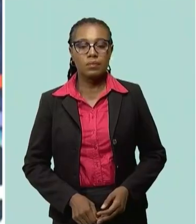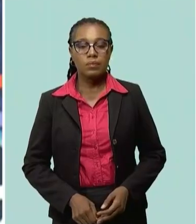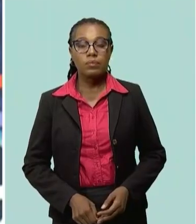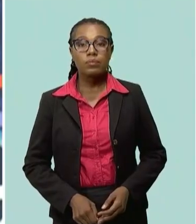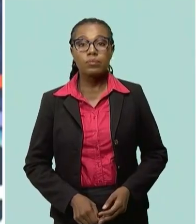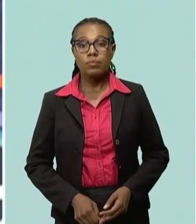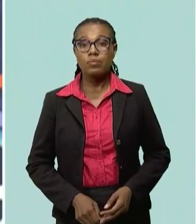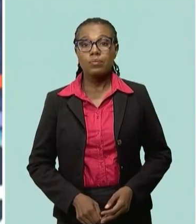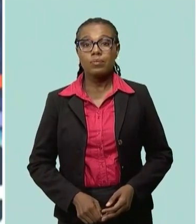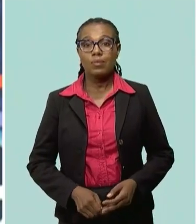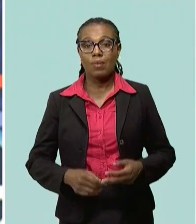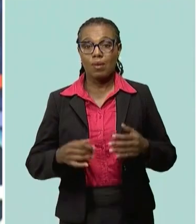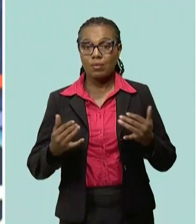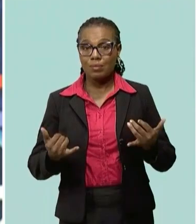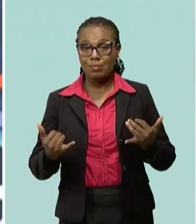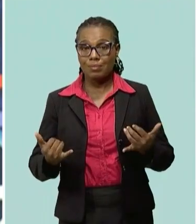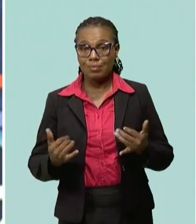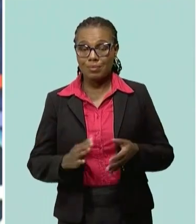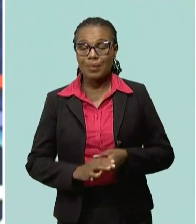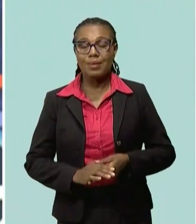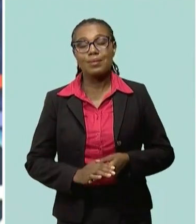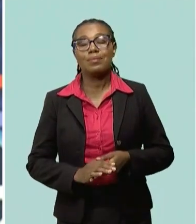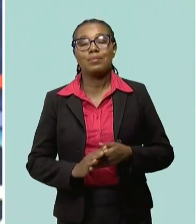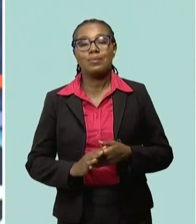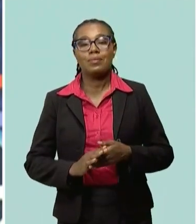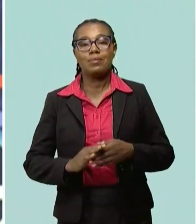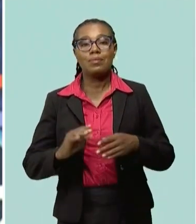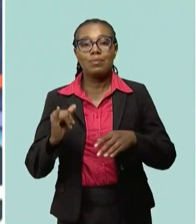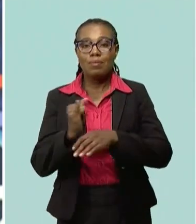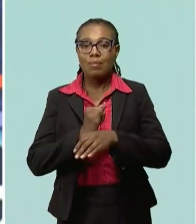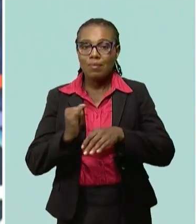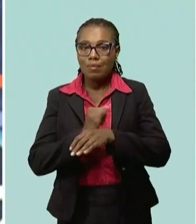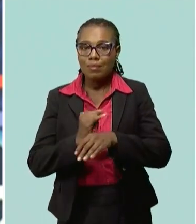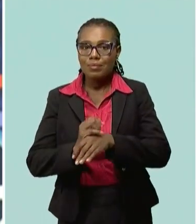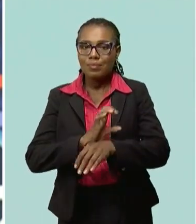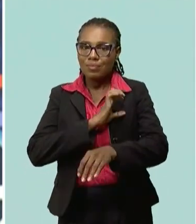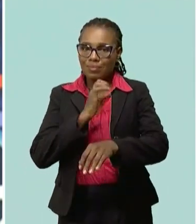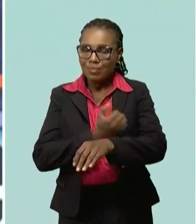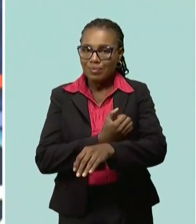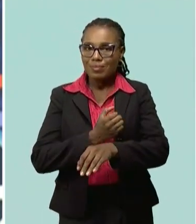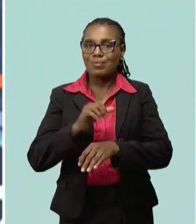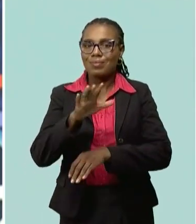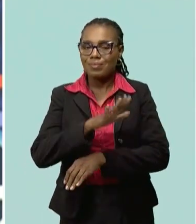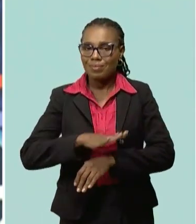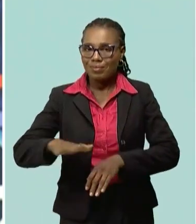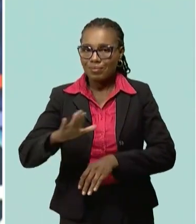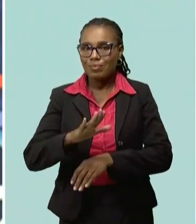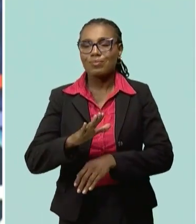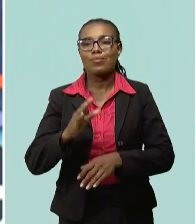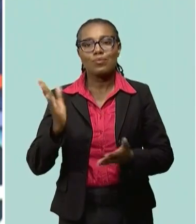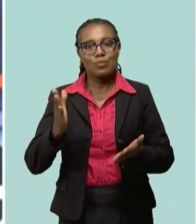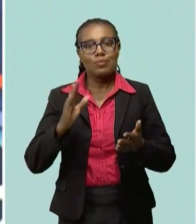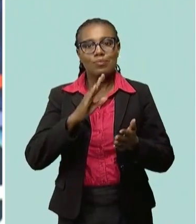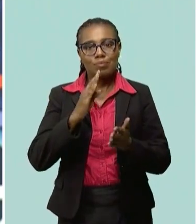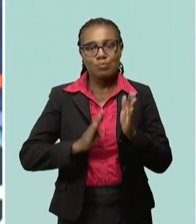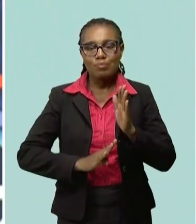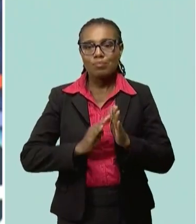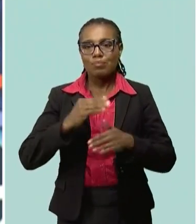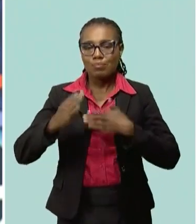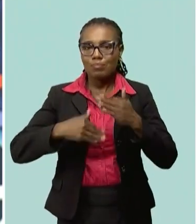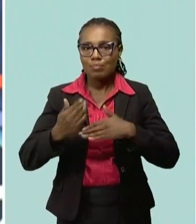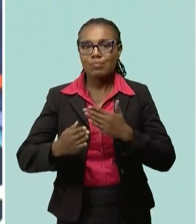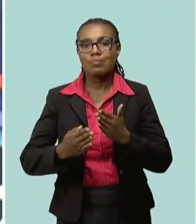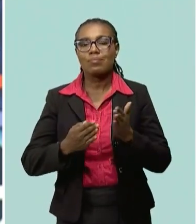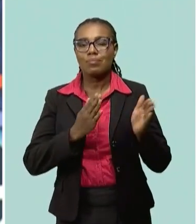In business tonight, a new strategy for the island's energy sector is in the works. Minister of Energy and Business, Senator Lisa Cummins, has